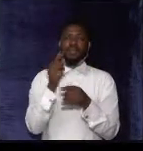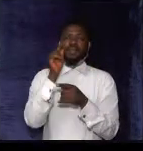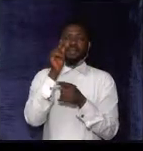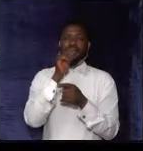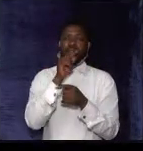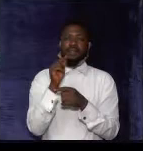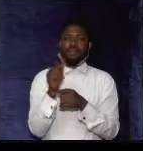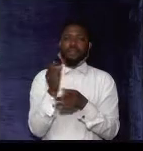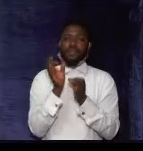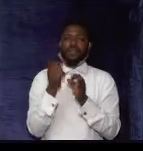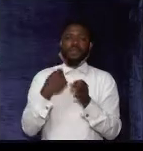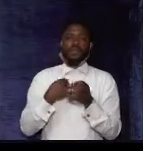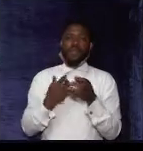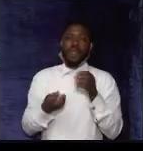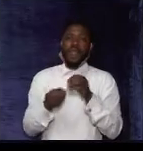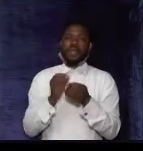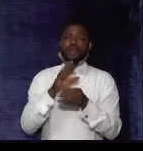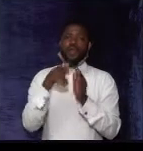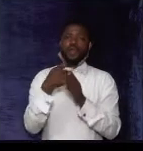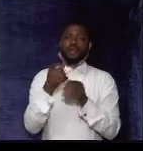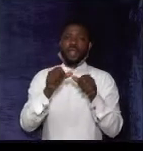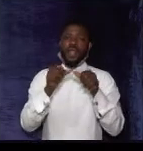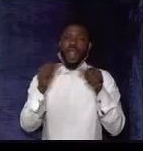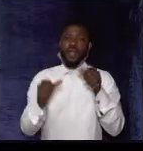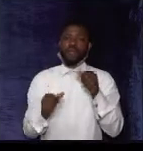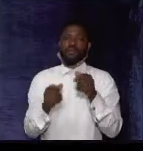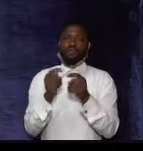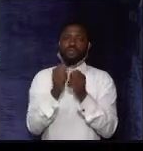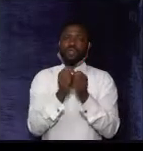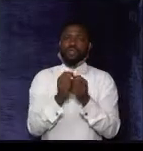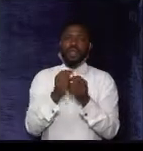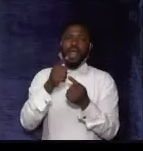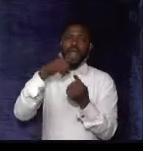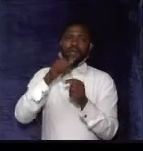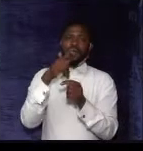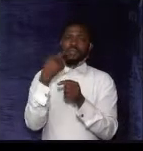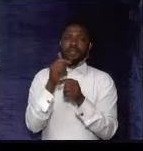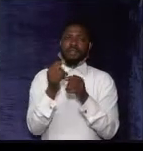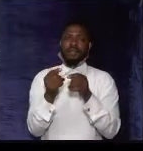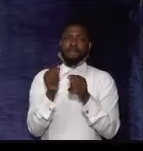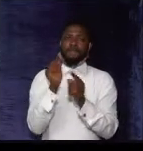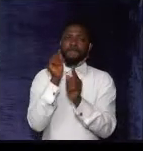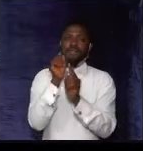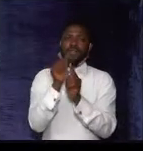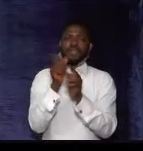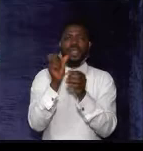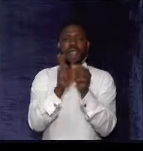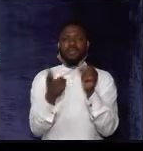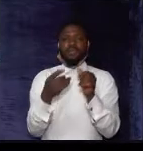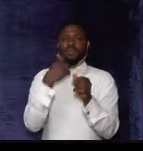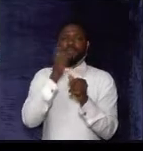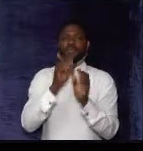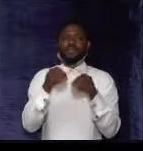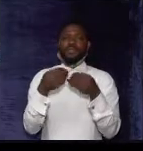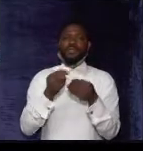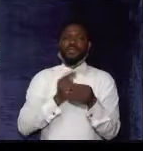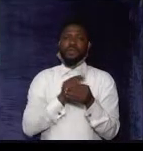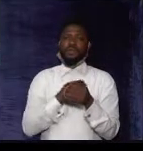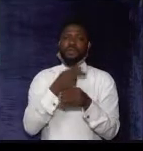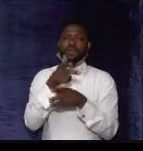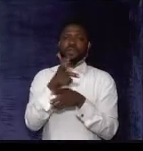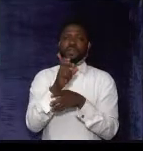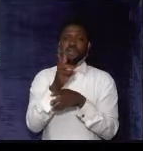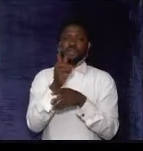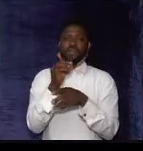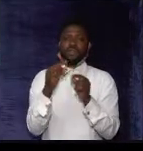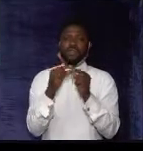Now, therefore, if we add all the angles together around this point, everything must give us